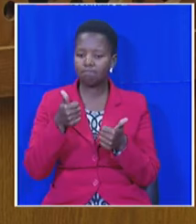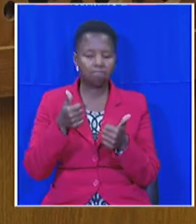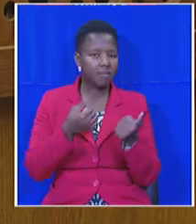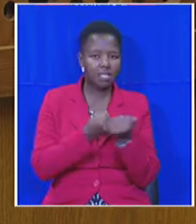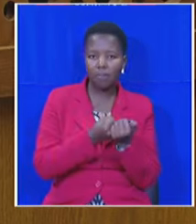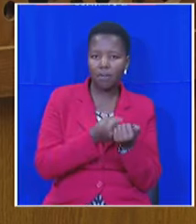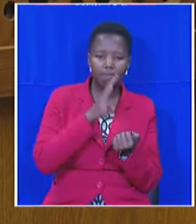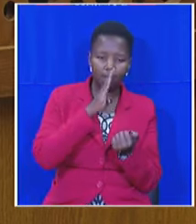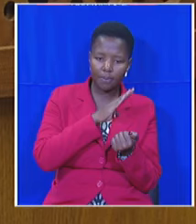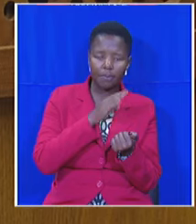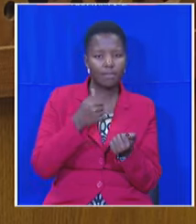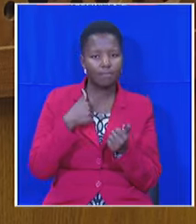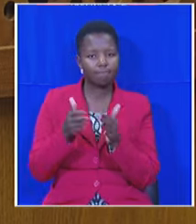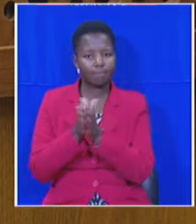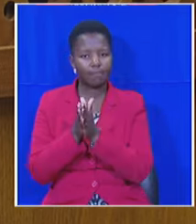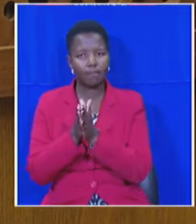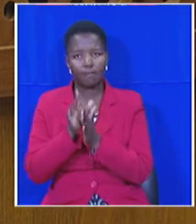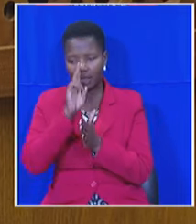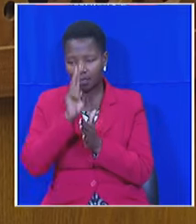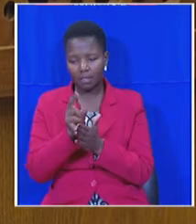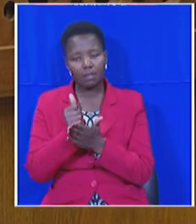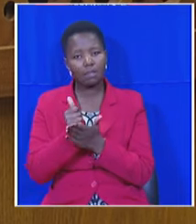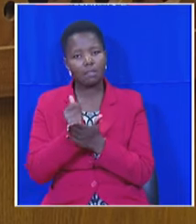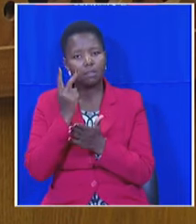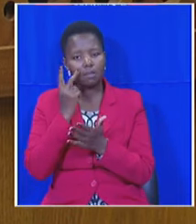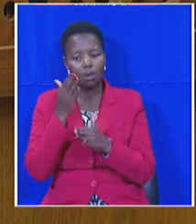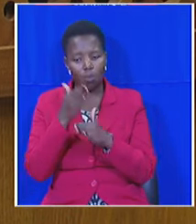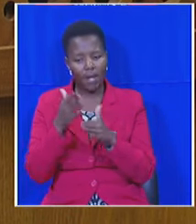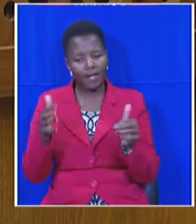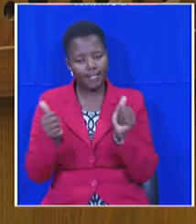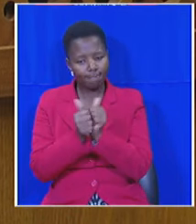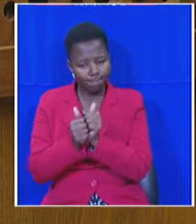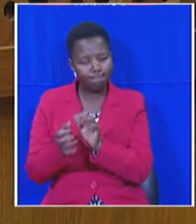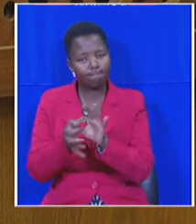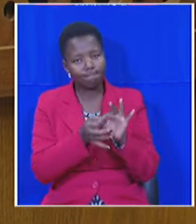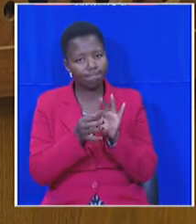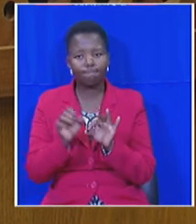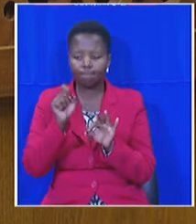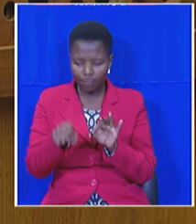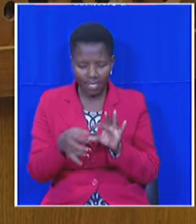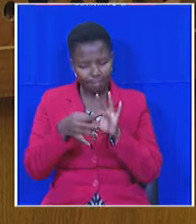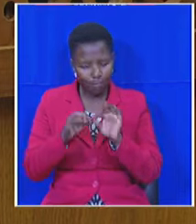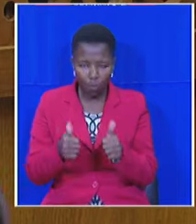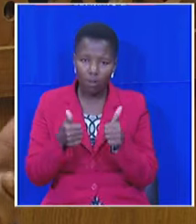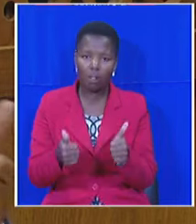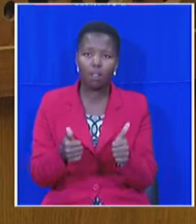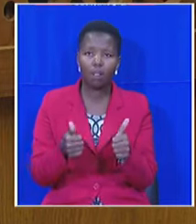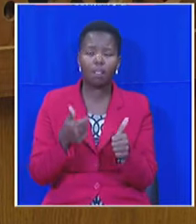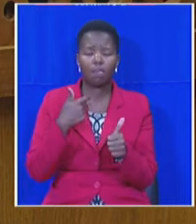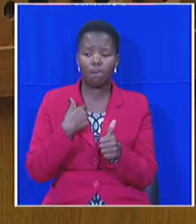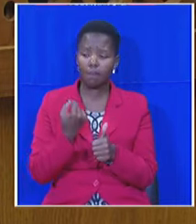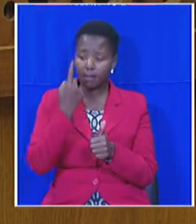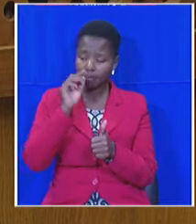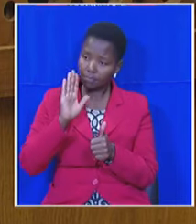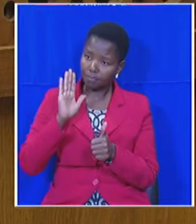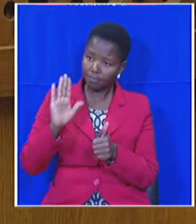want to urge you to find a way where they can cooperate and come to the party and make it work. We understand that